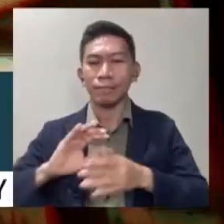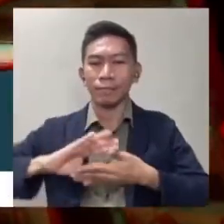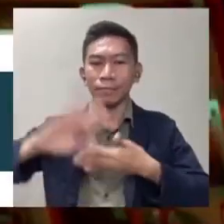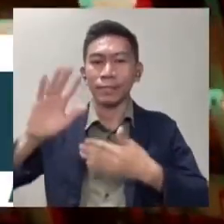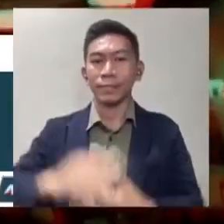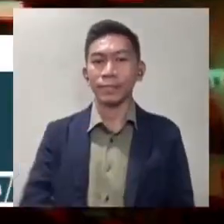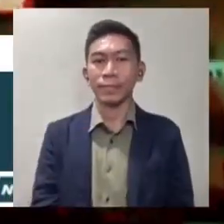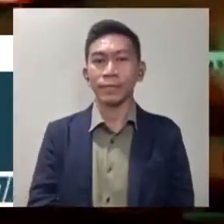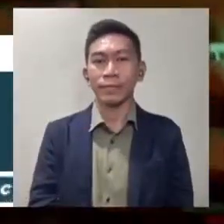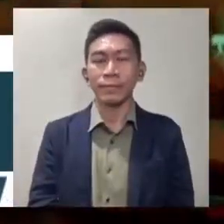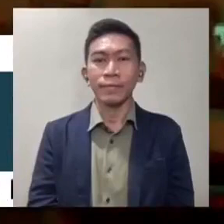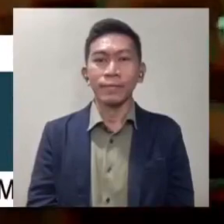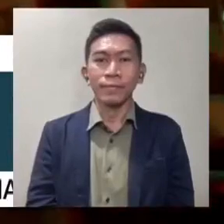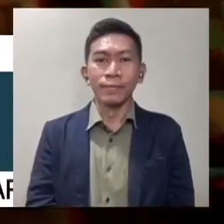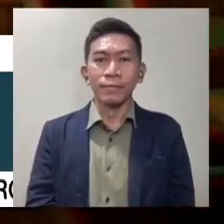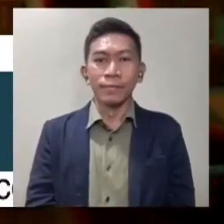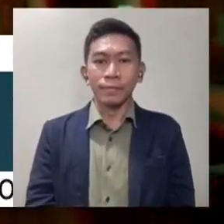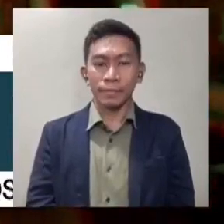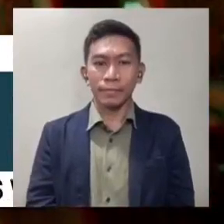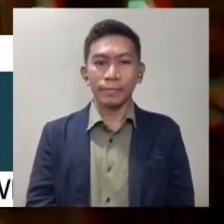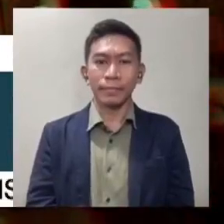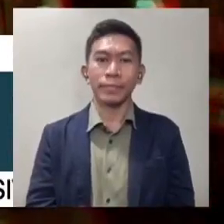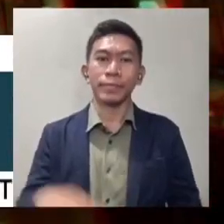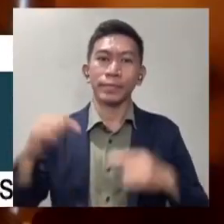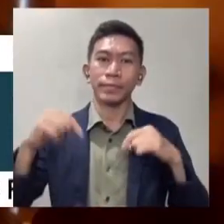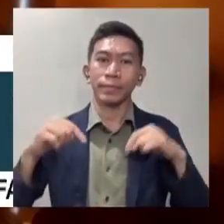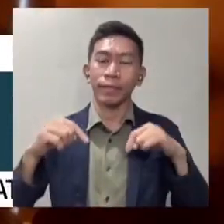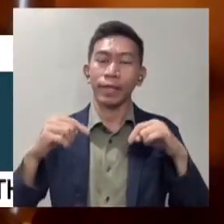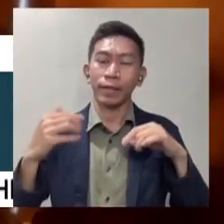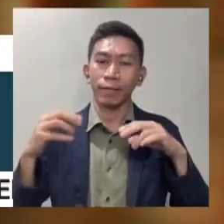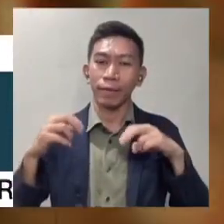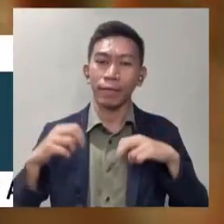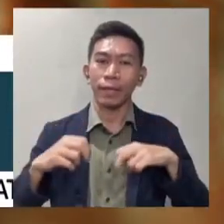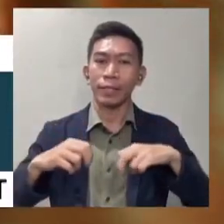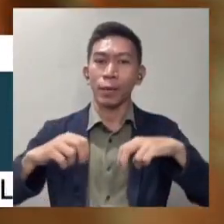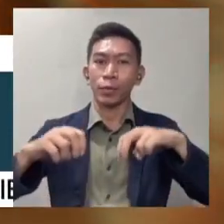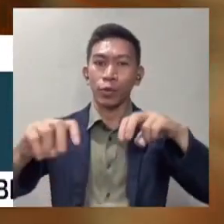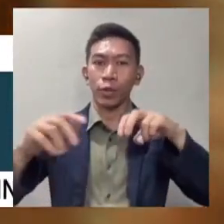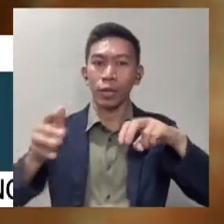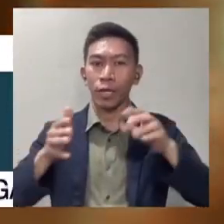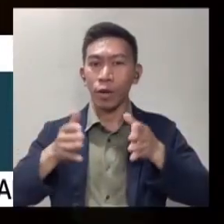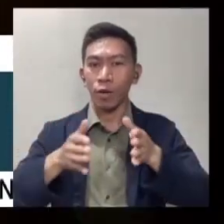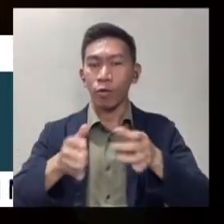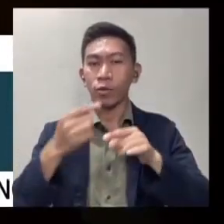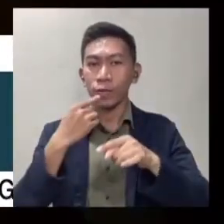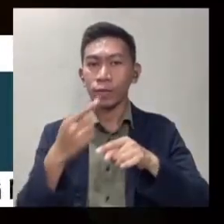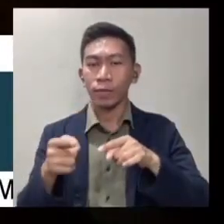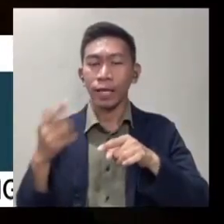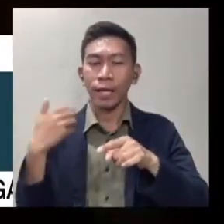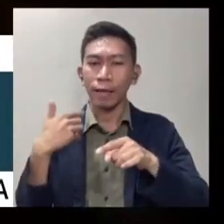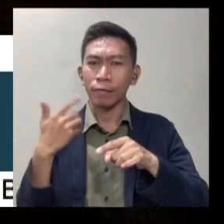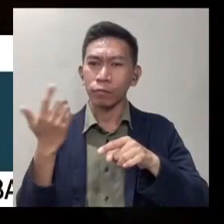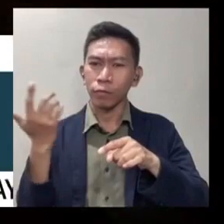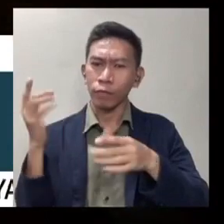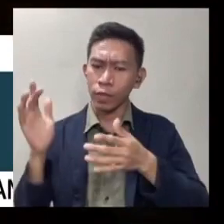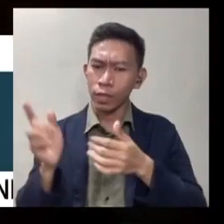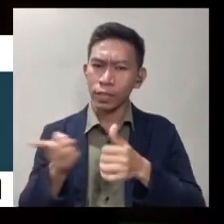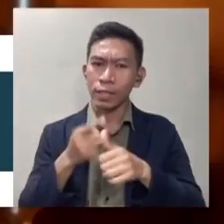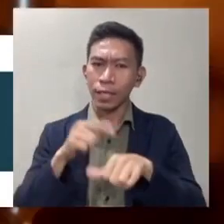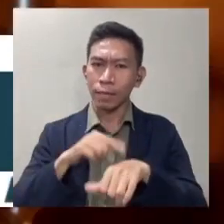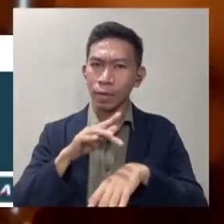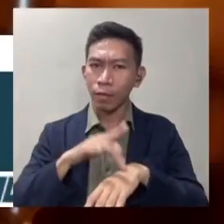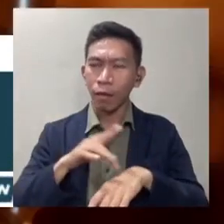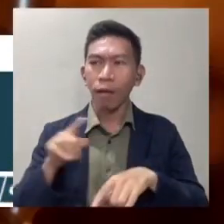Dito sa tinatawag na reception hall, nung una kaming dumating dito sa palasyo, at balitang balita na kung minsan sa gabi ay